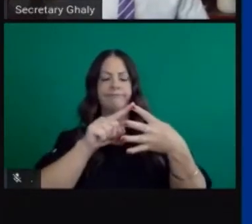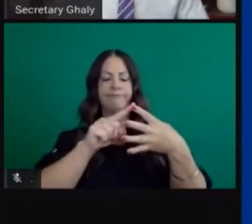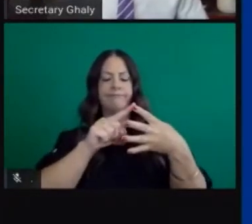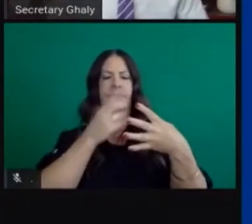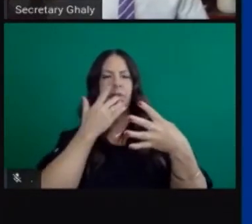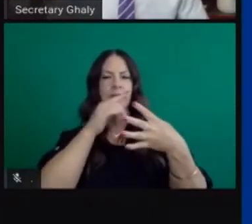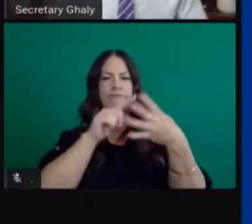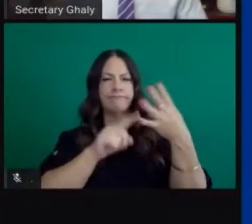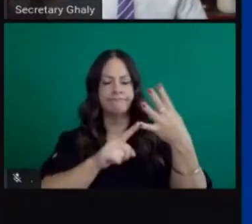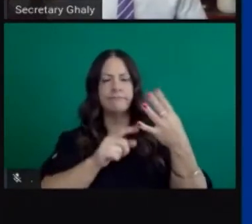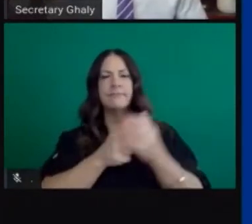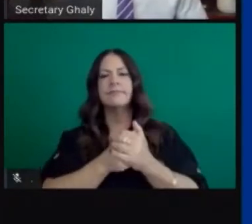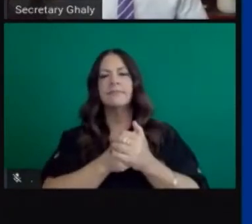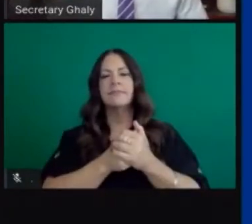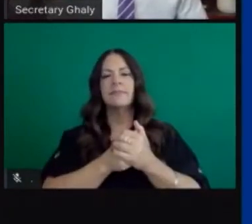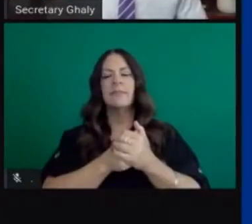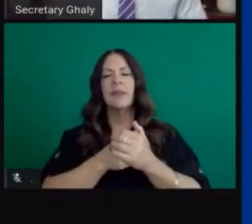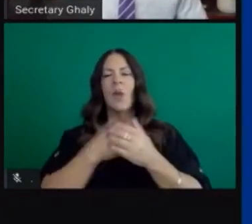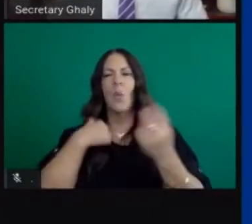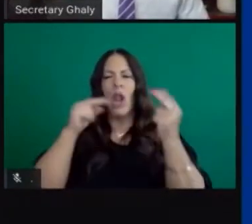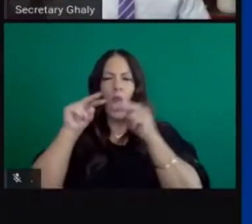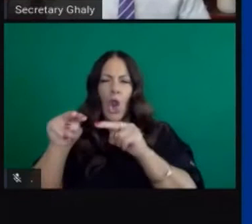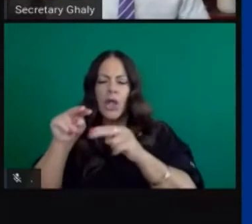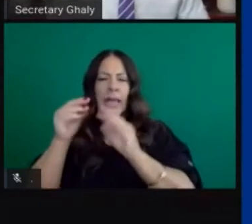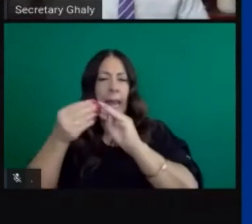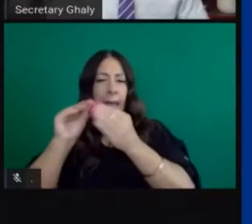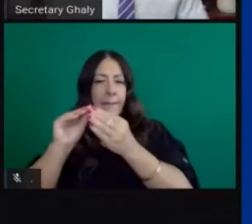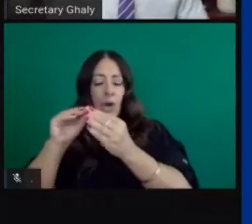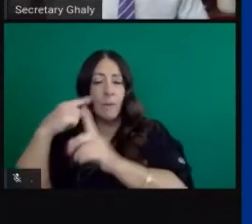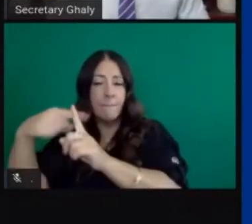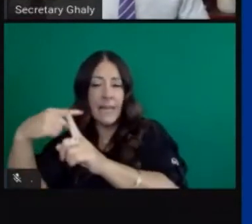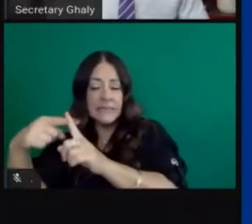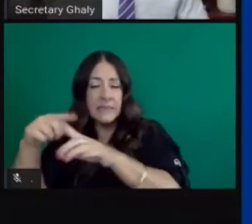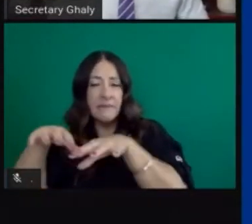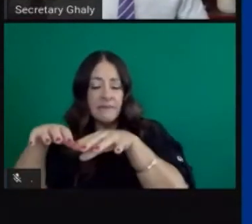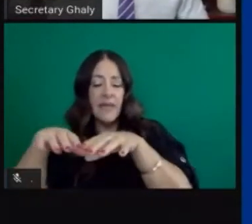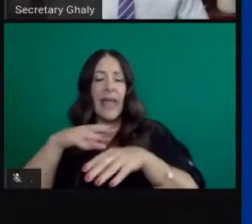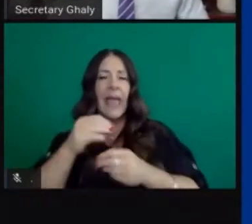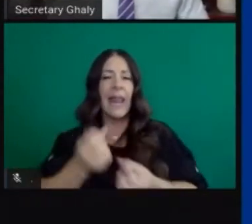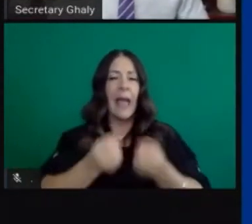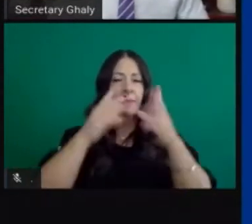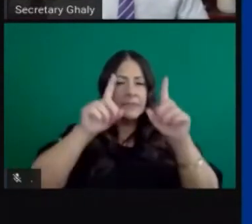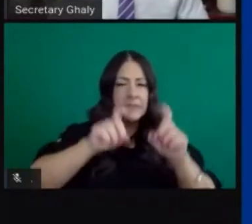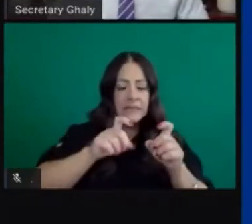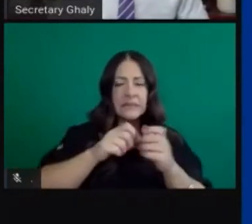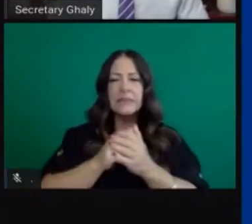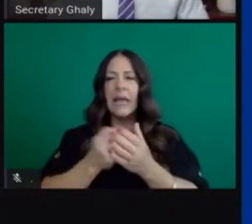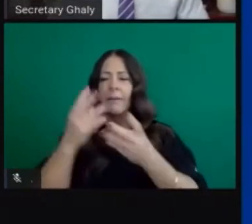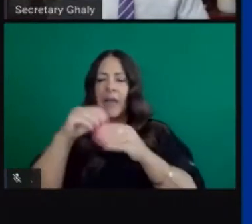and a still forthcoming, but very close now, equity metric that we'll be announcing.